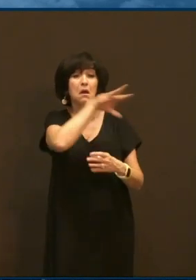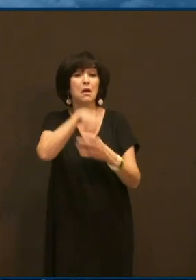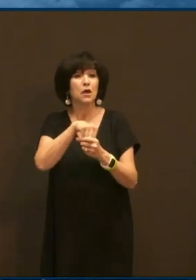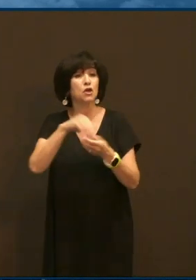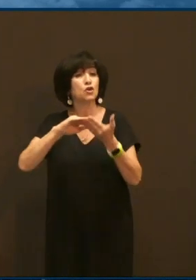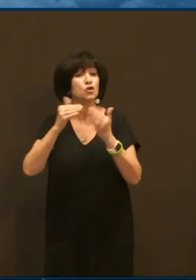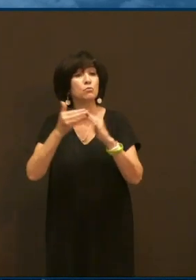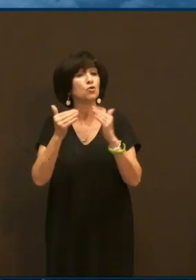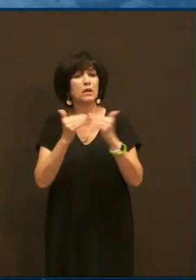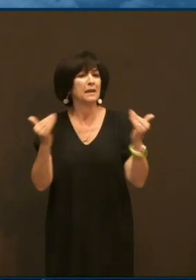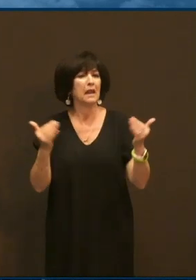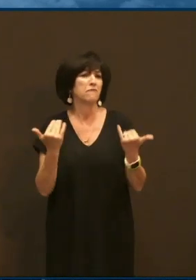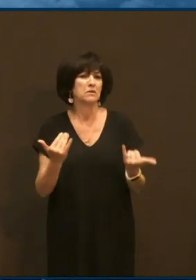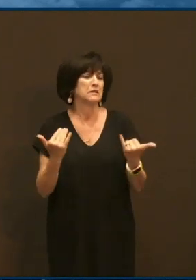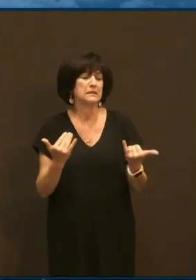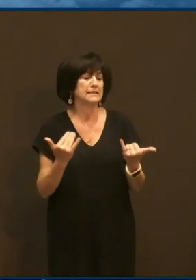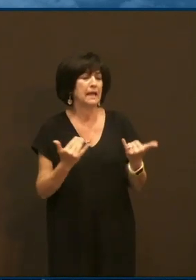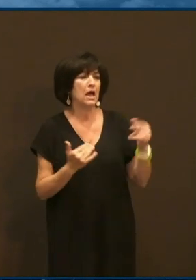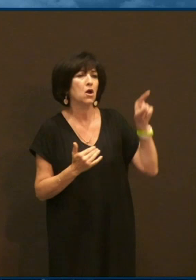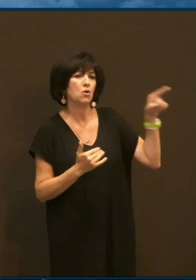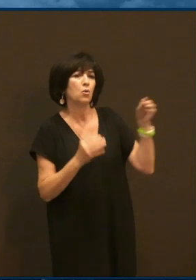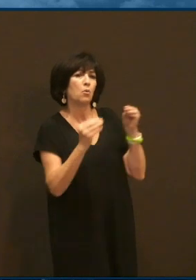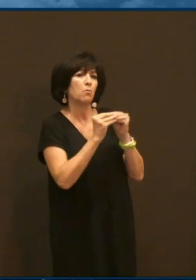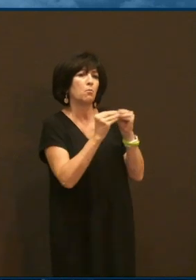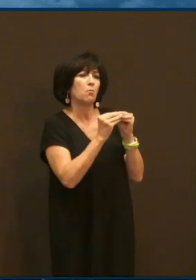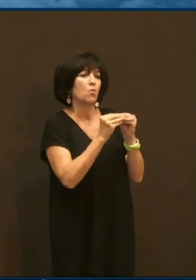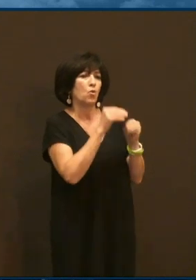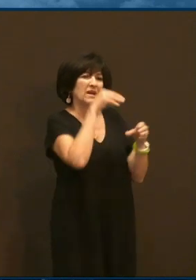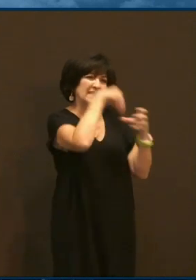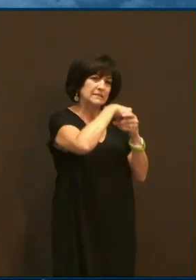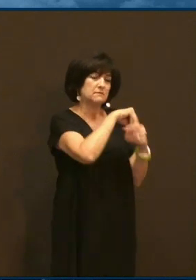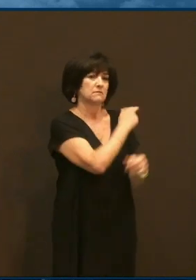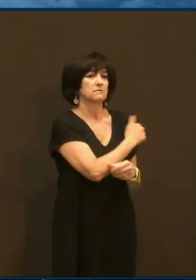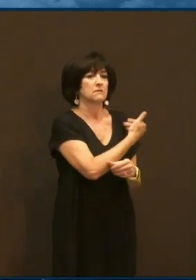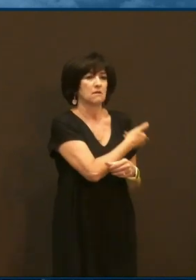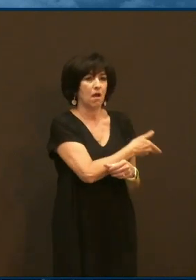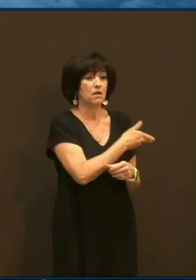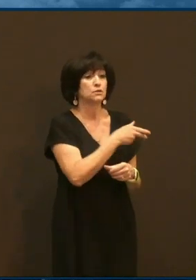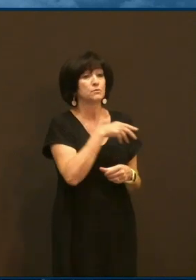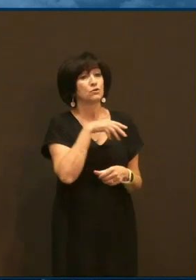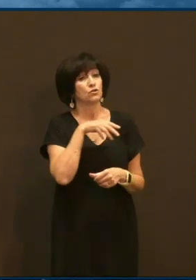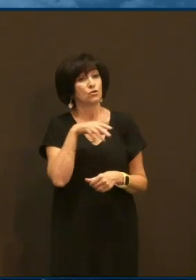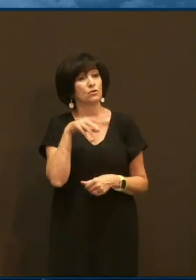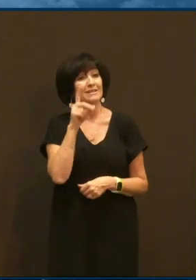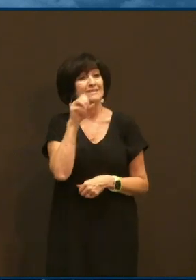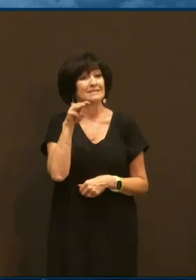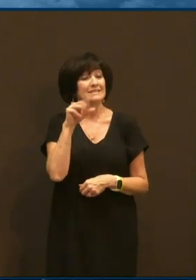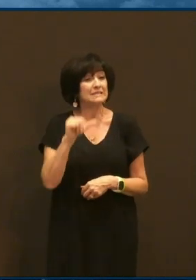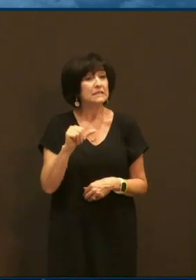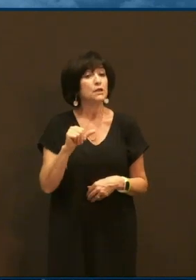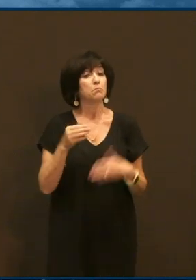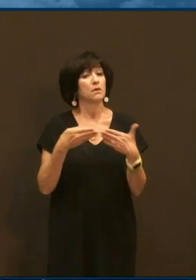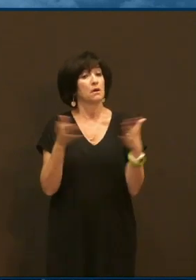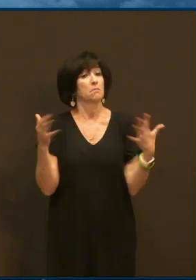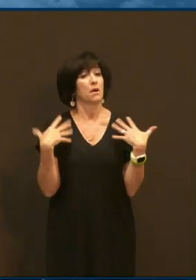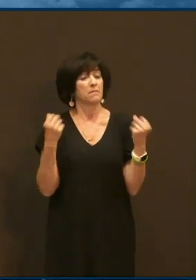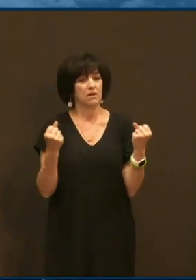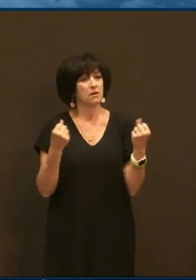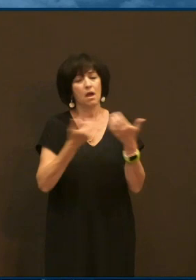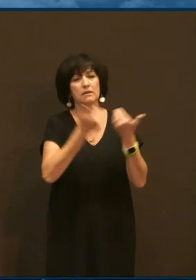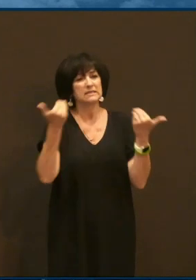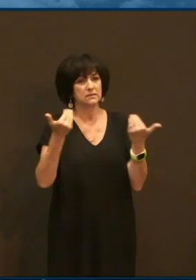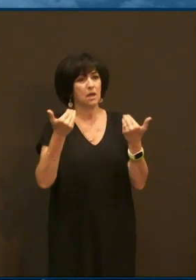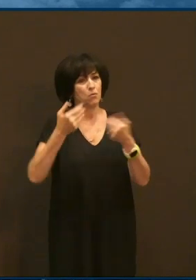not exactly accurate. But you've got, it looks like 10 sites in